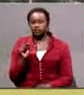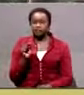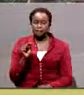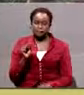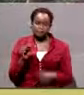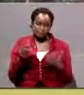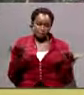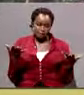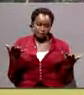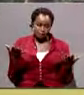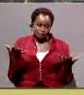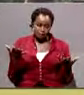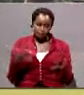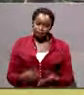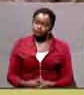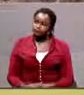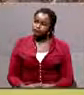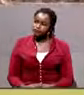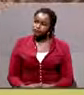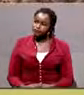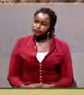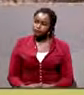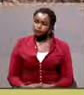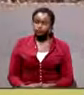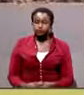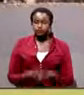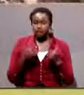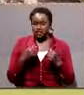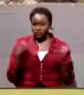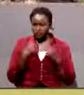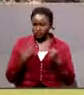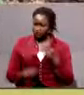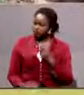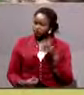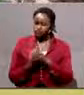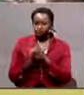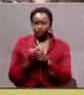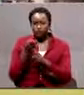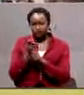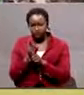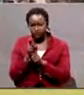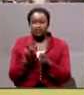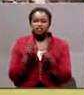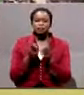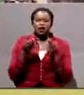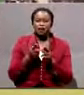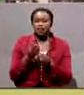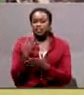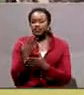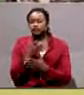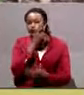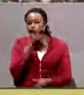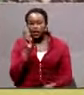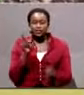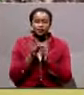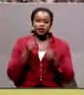than the plant that did not contain the genes. Potato late blight disease affects potatoes by causing premature drying of leaves and can lead